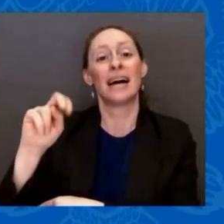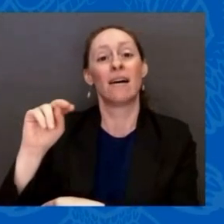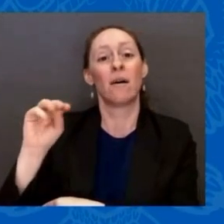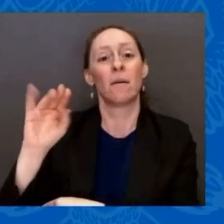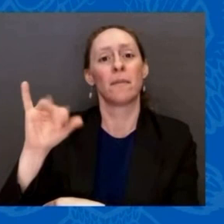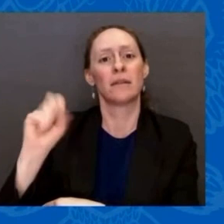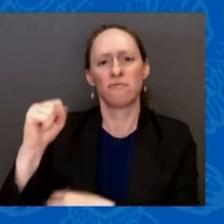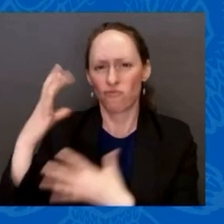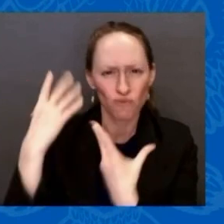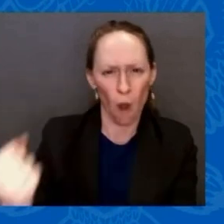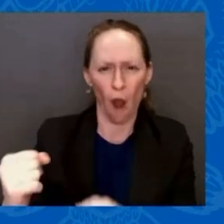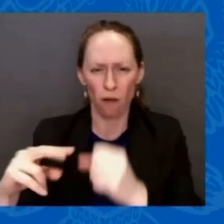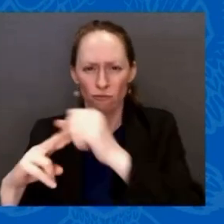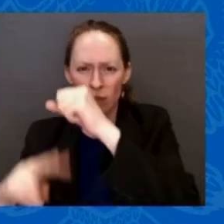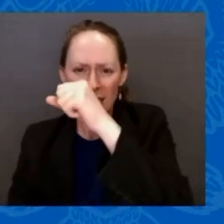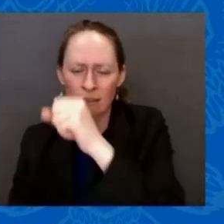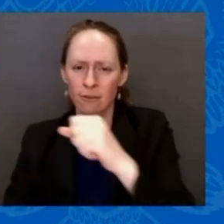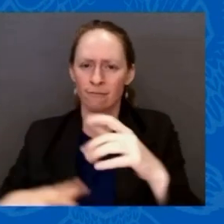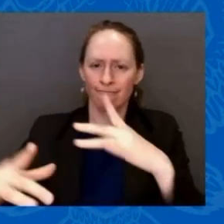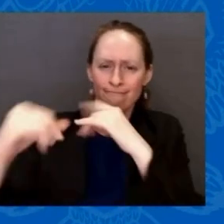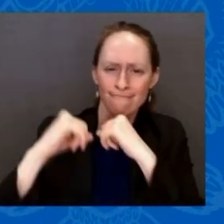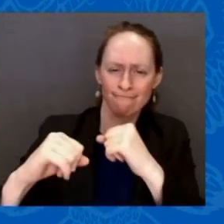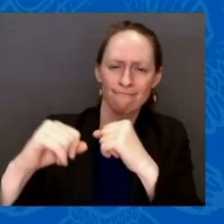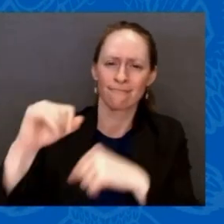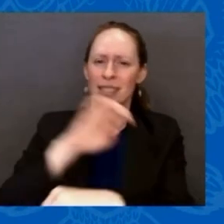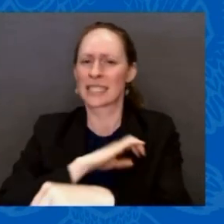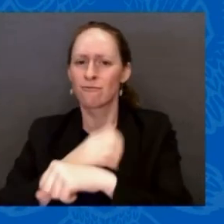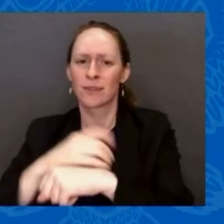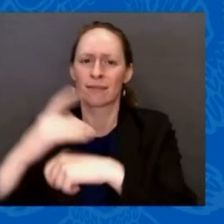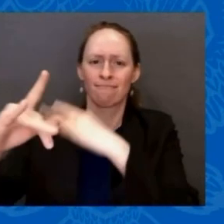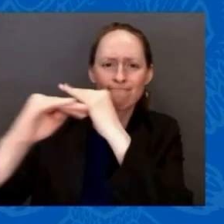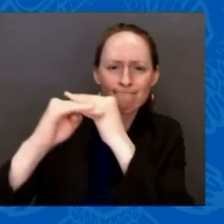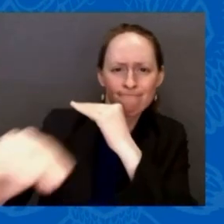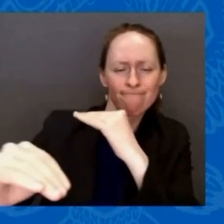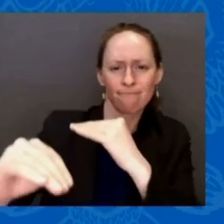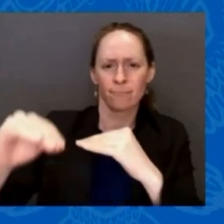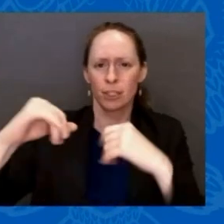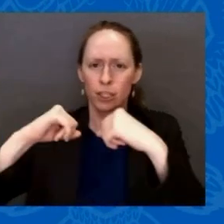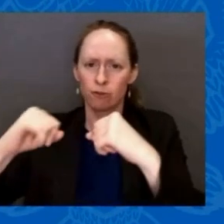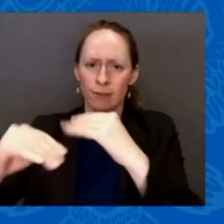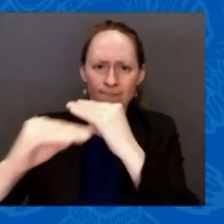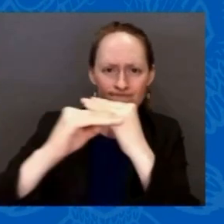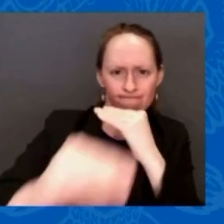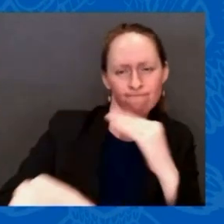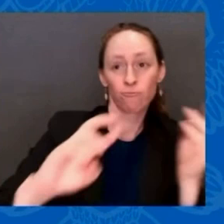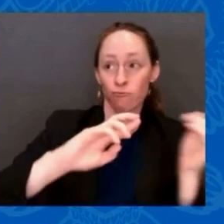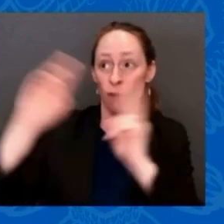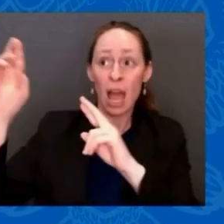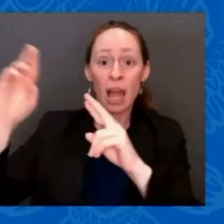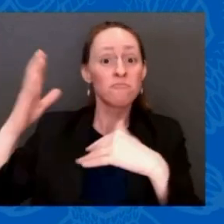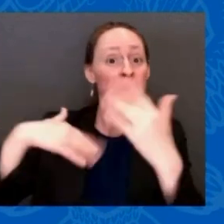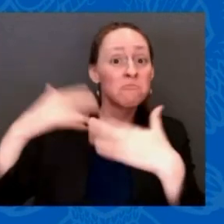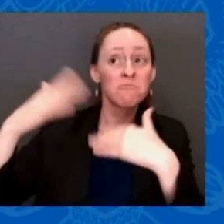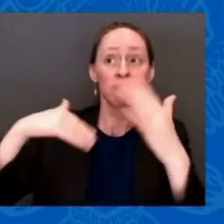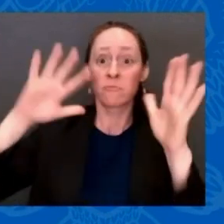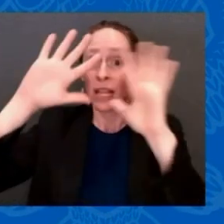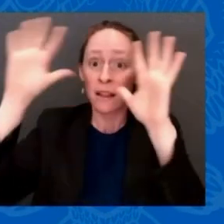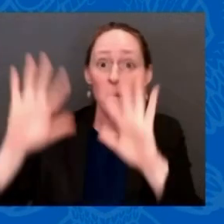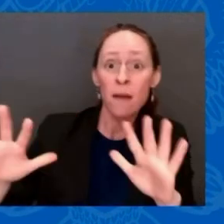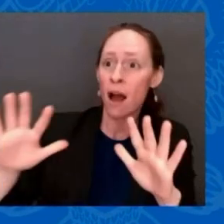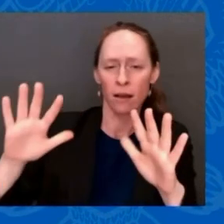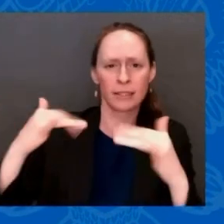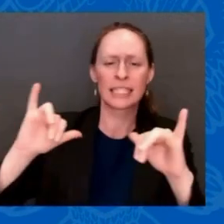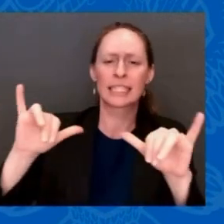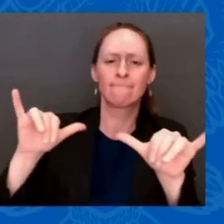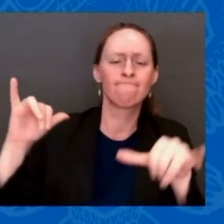our climate security. I designed and we signed a bipartisan infrastructure law. It's already announced,